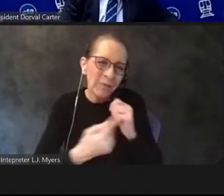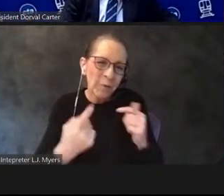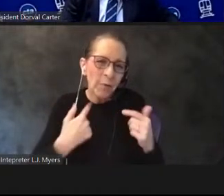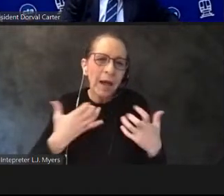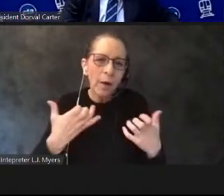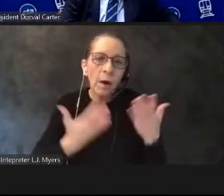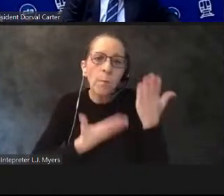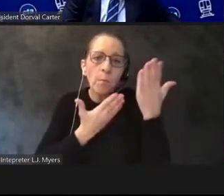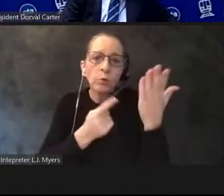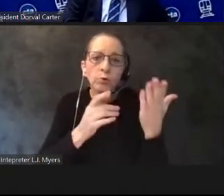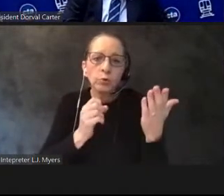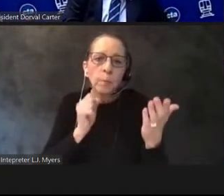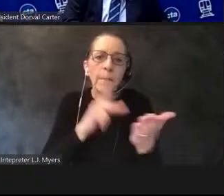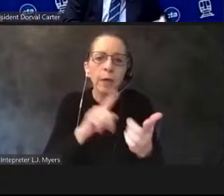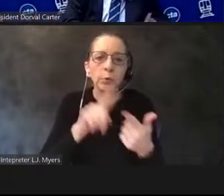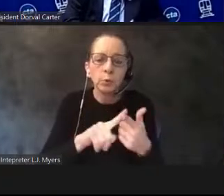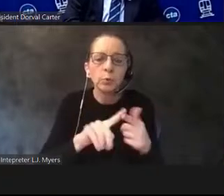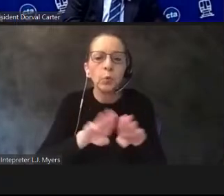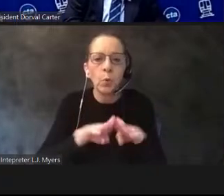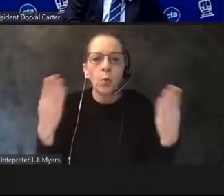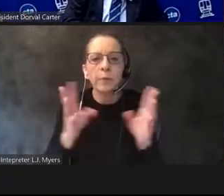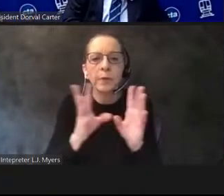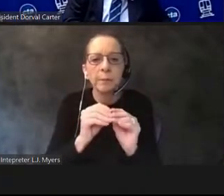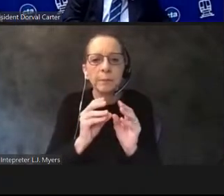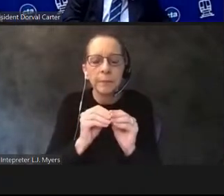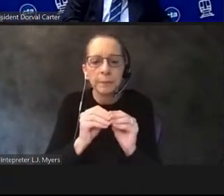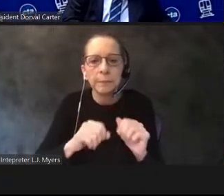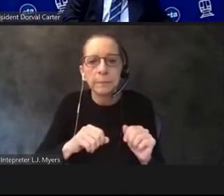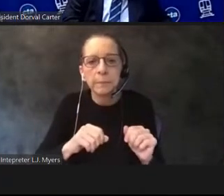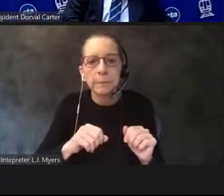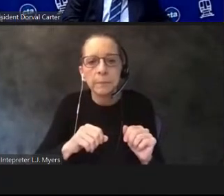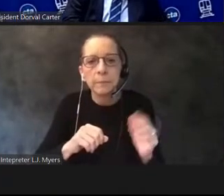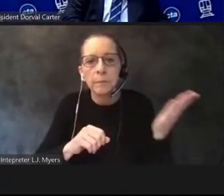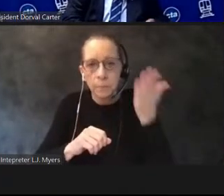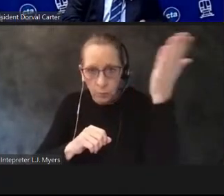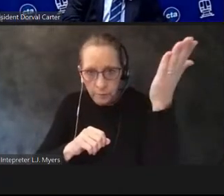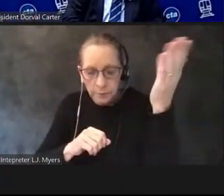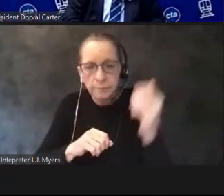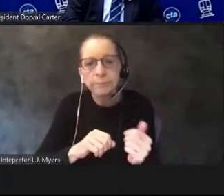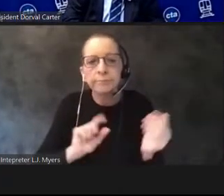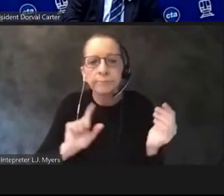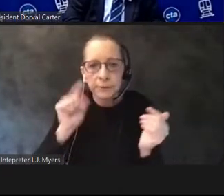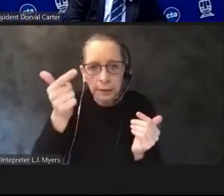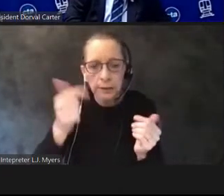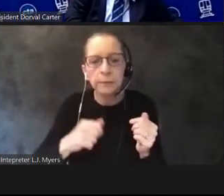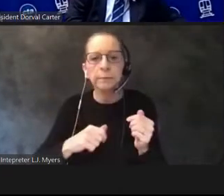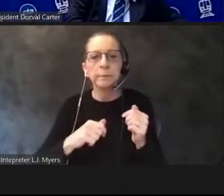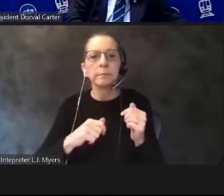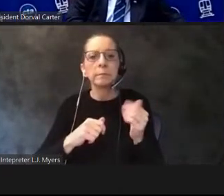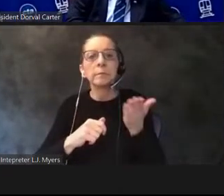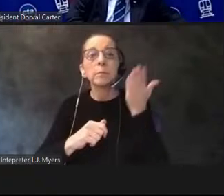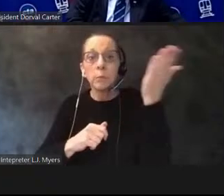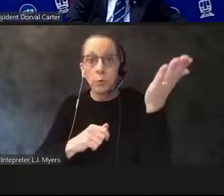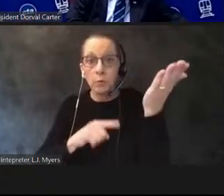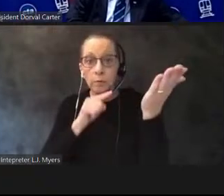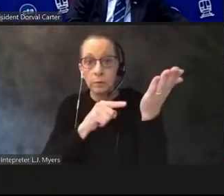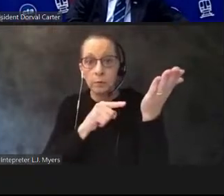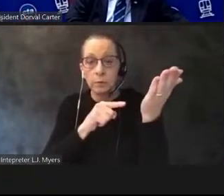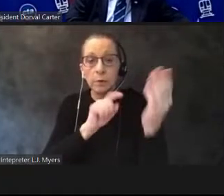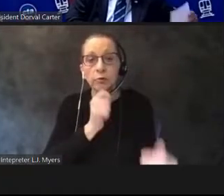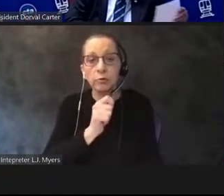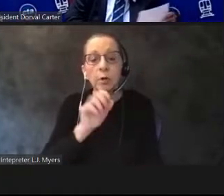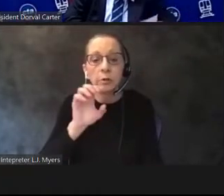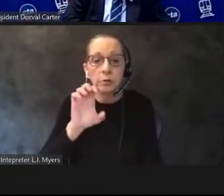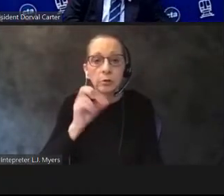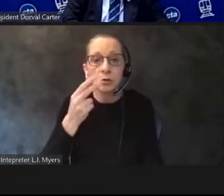a motion to return to the open session. So moved. Second. Moved by Judge